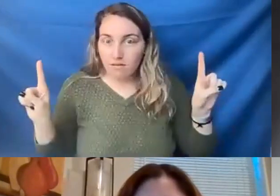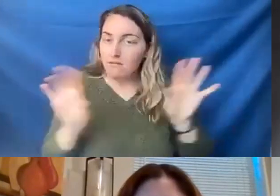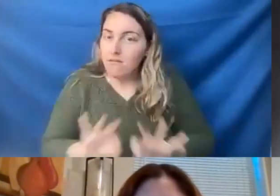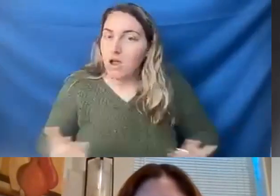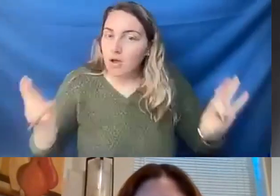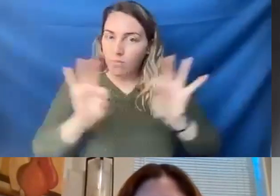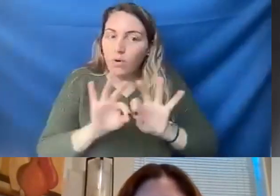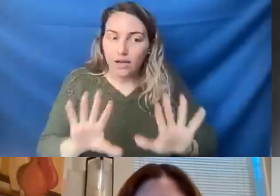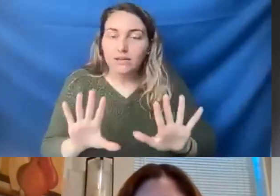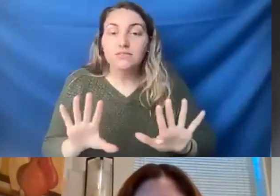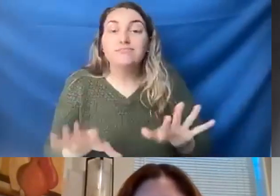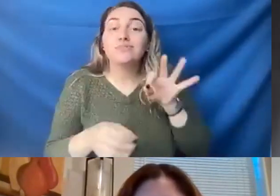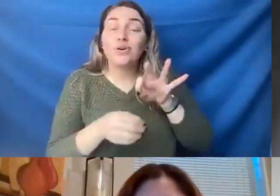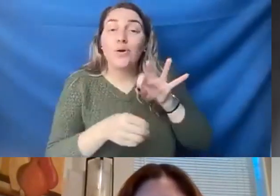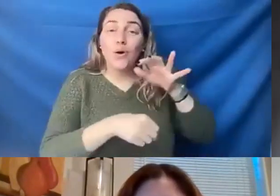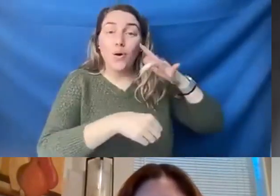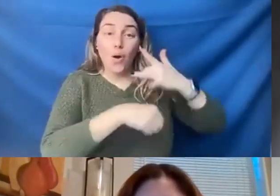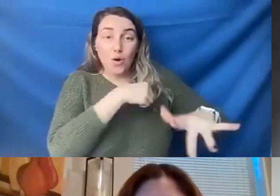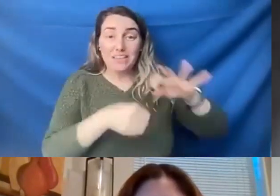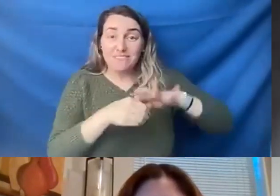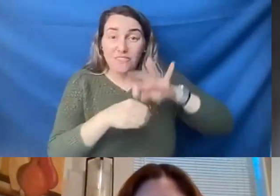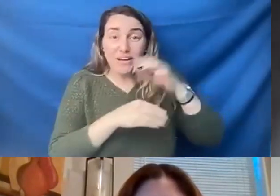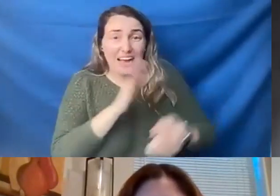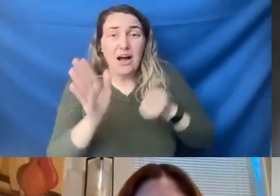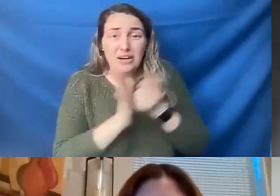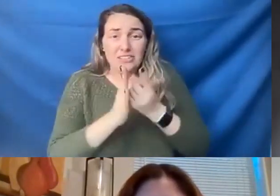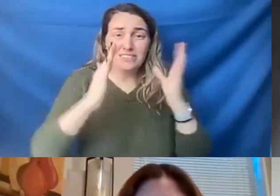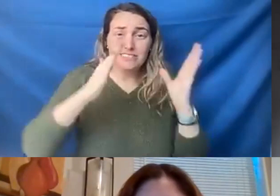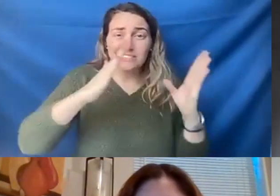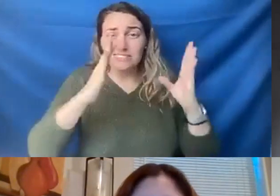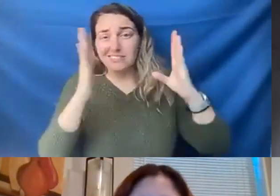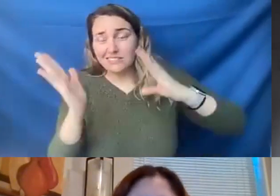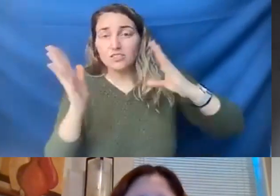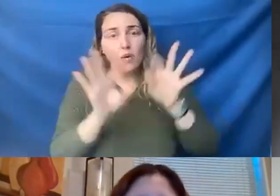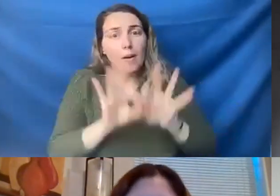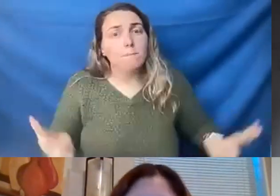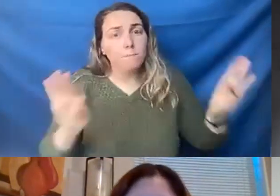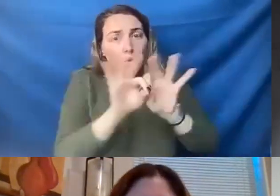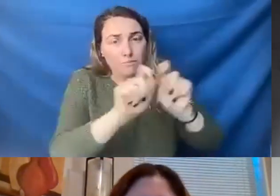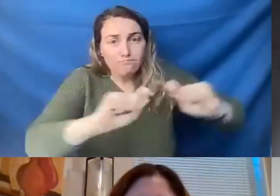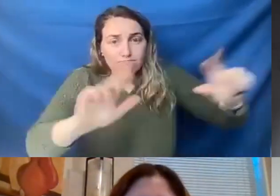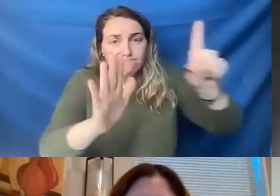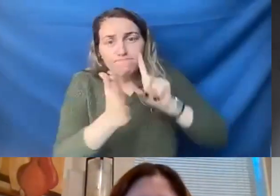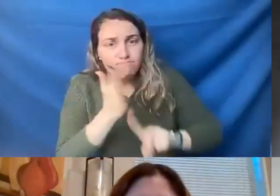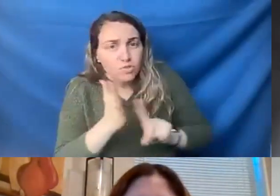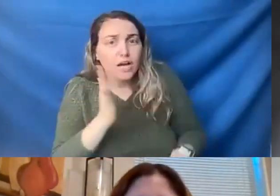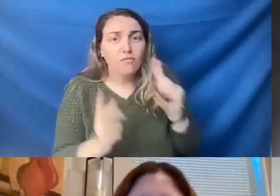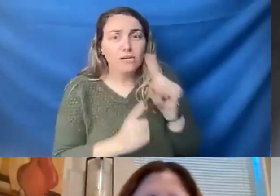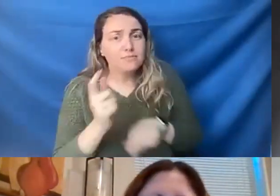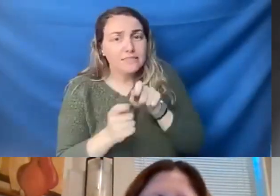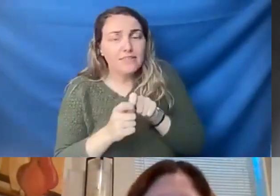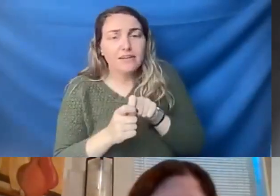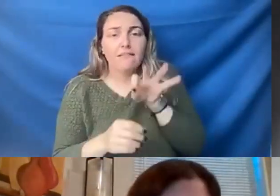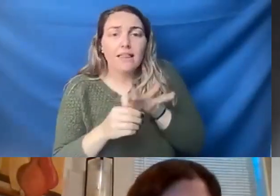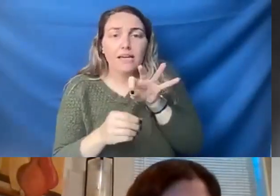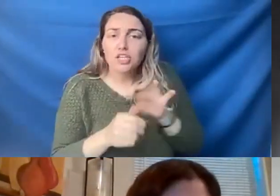voting hours sometimes shift a bit, and so that poll site locator will tell you for that specific election where your election